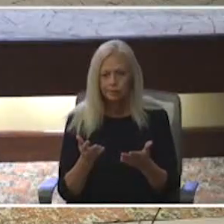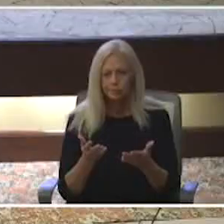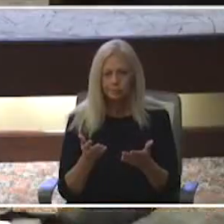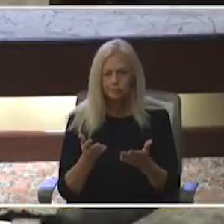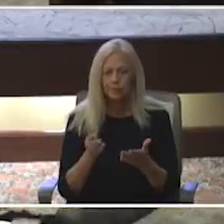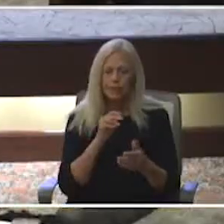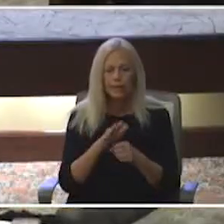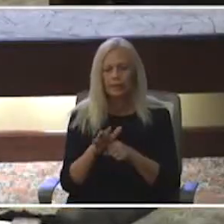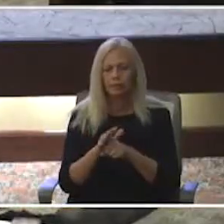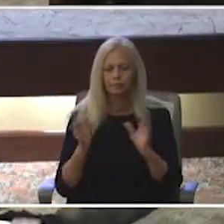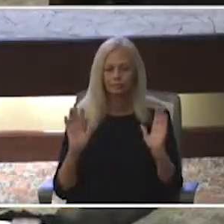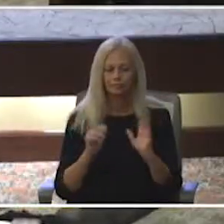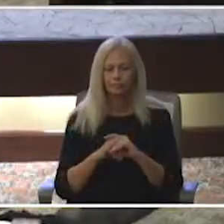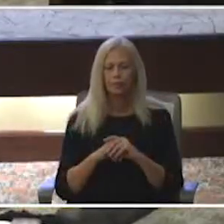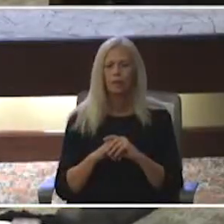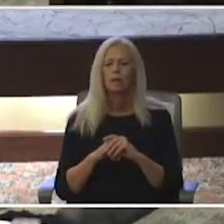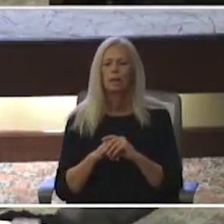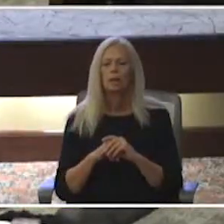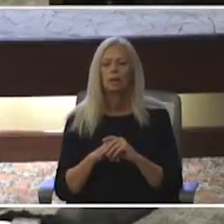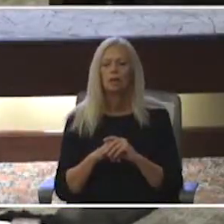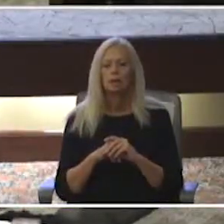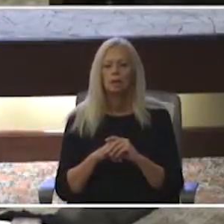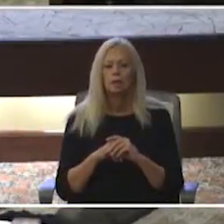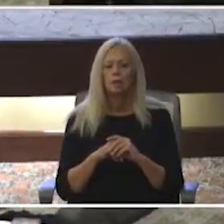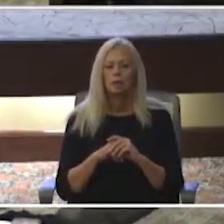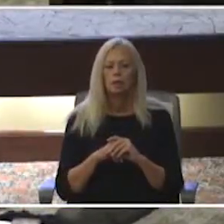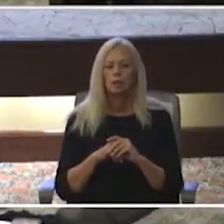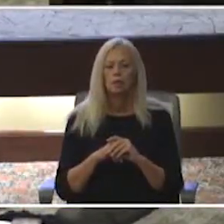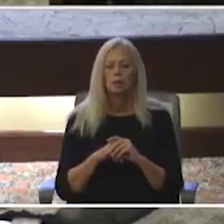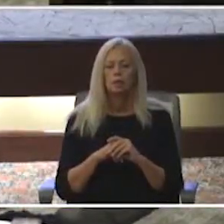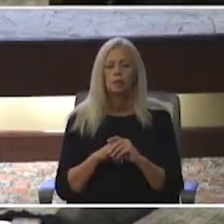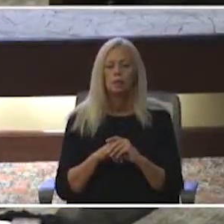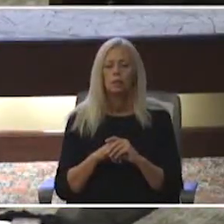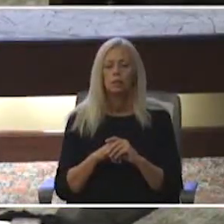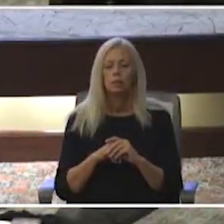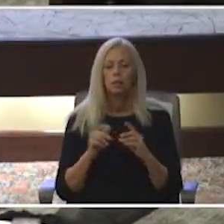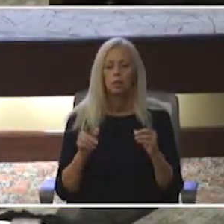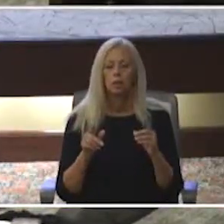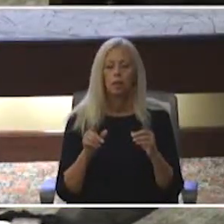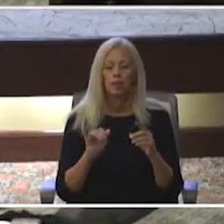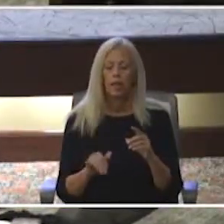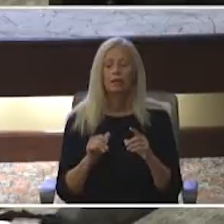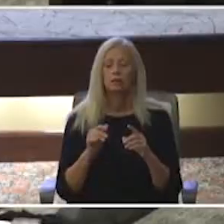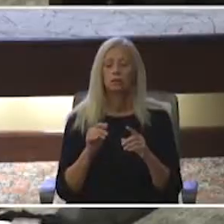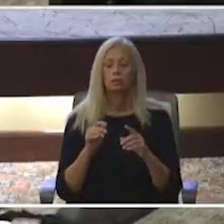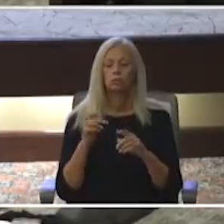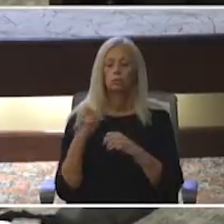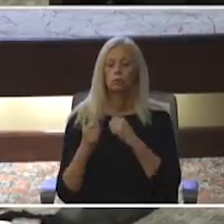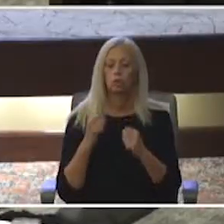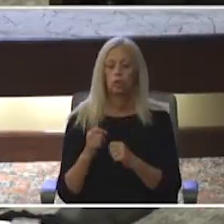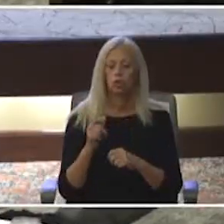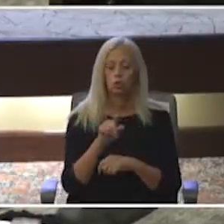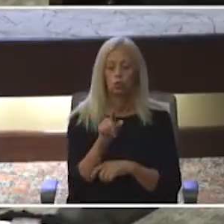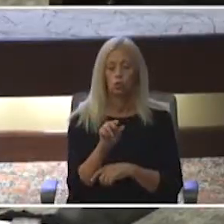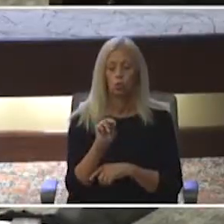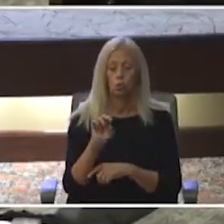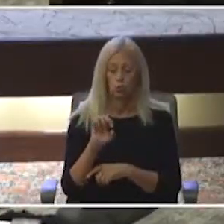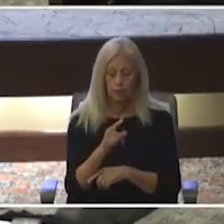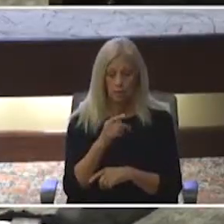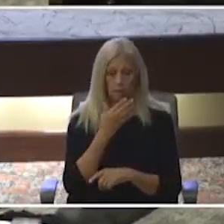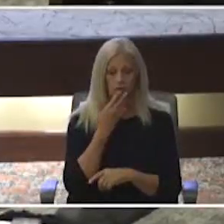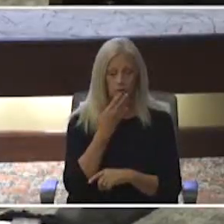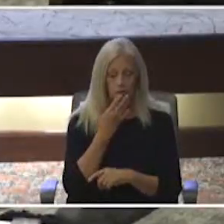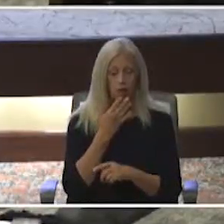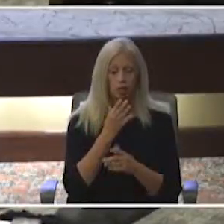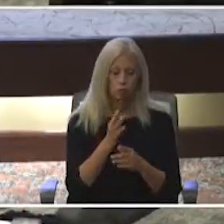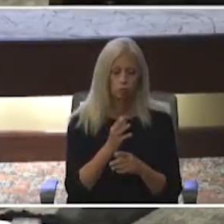enough said on that. But once, that would be your traditional zoning in which those colors represent the